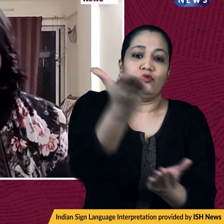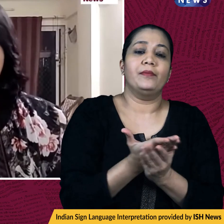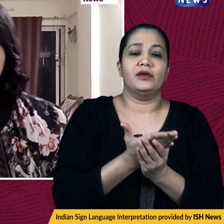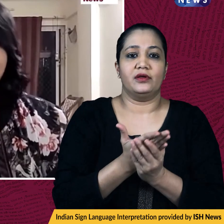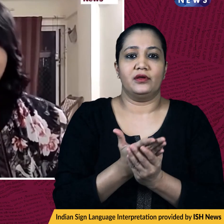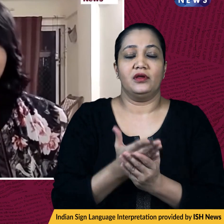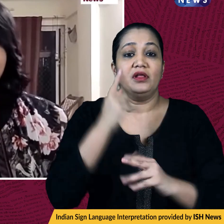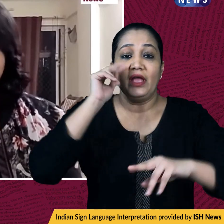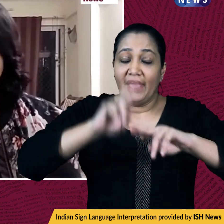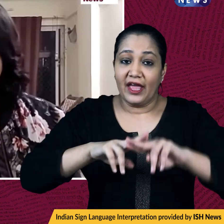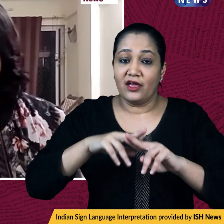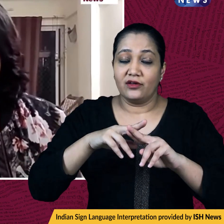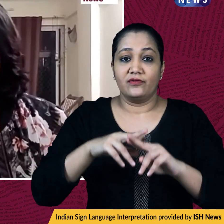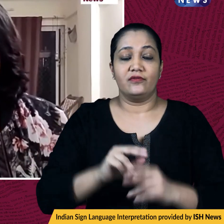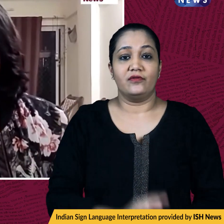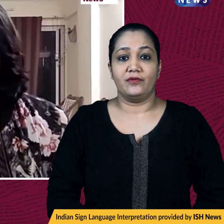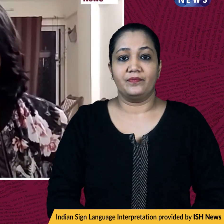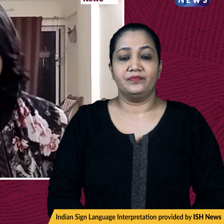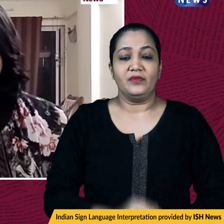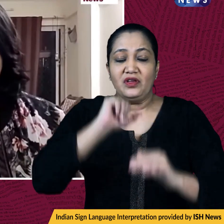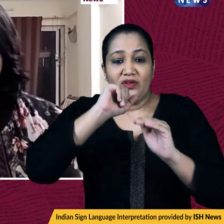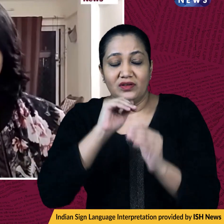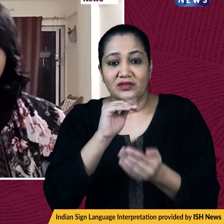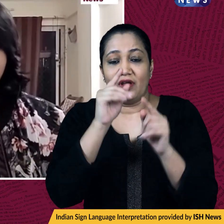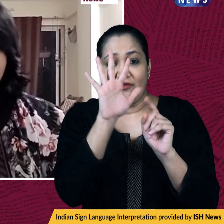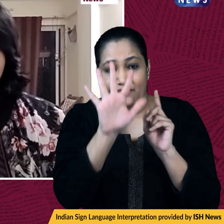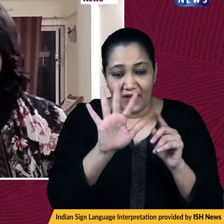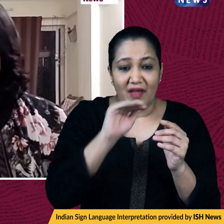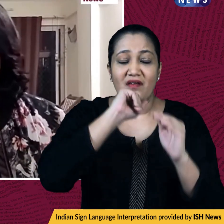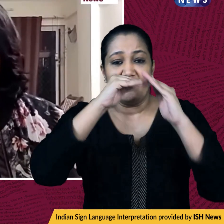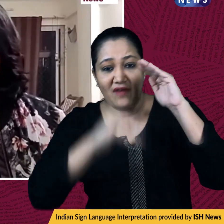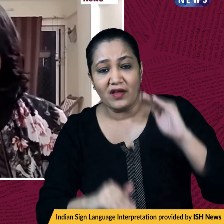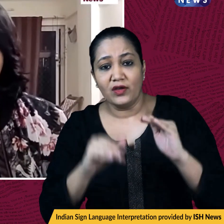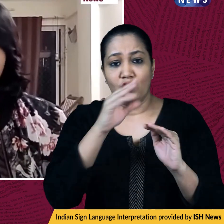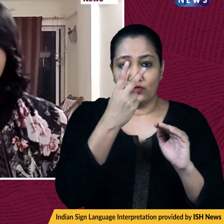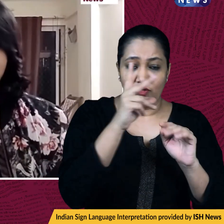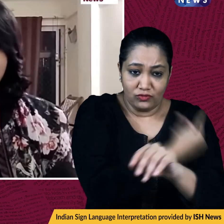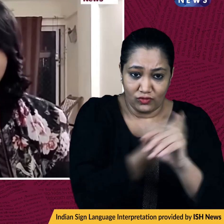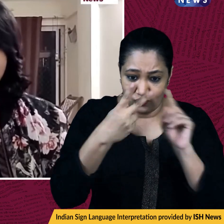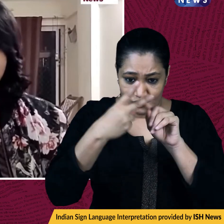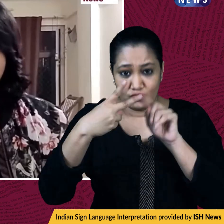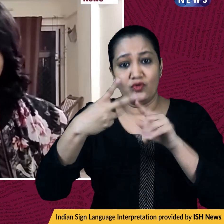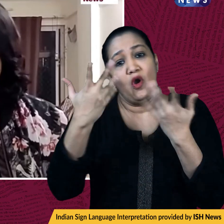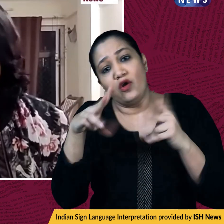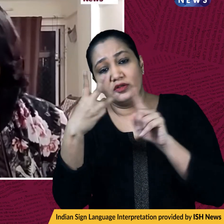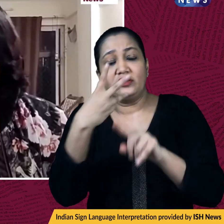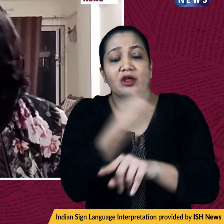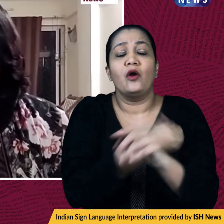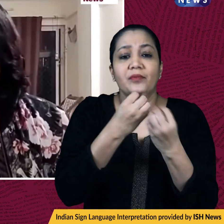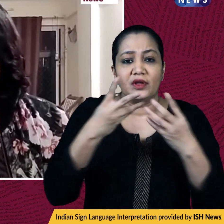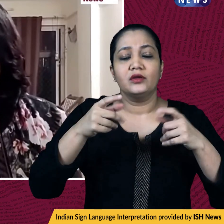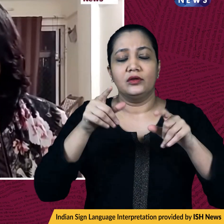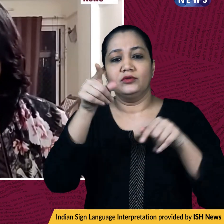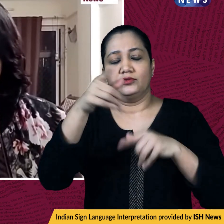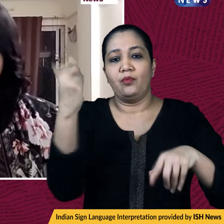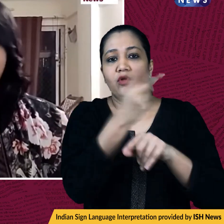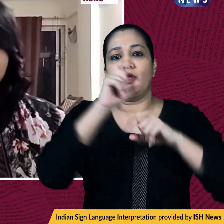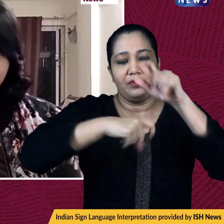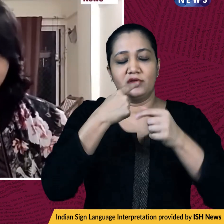Now, in a letter to the concerned officials, Union Health Secretary has said, and I quote, I hereby request you to direct the concerned officials